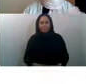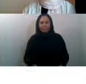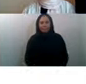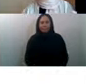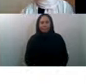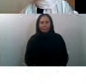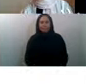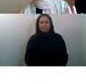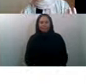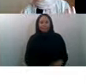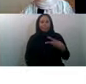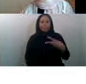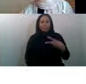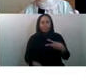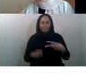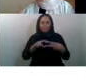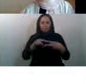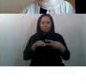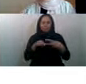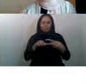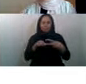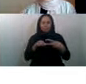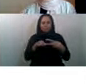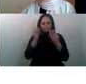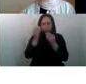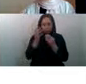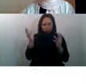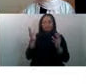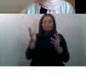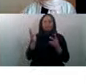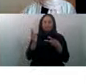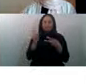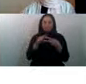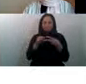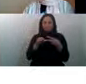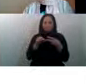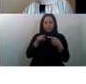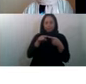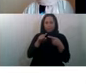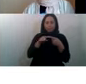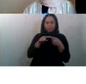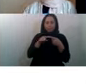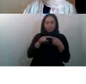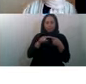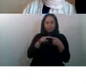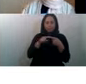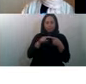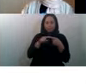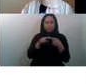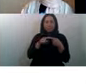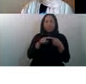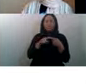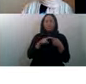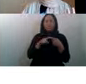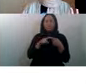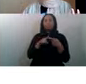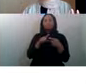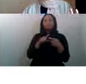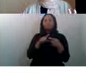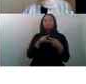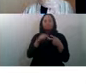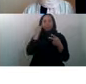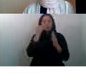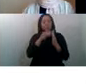There are two things that come out of the census. The first thing is $700 billion in federal resources for things like